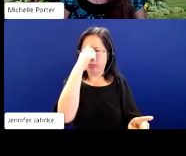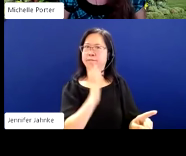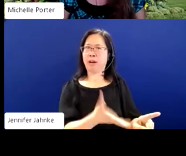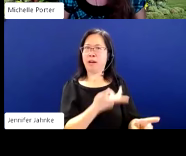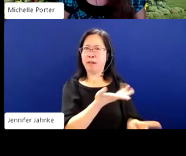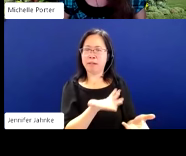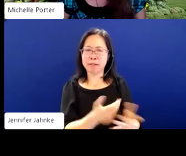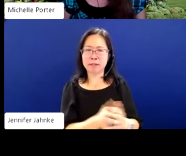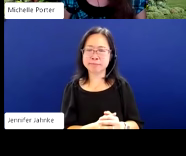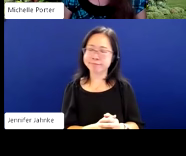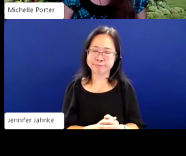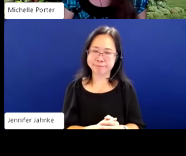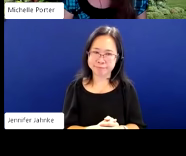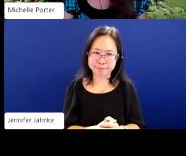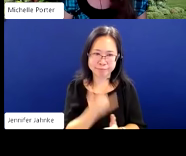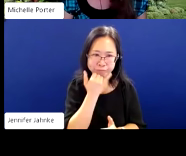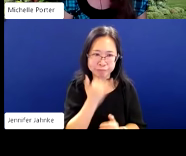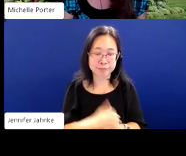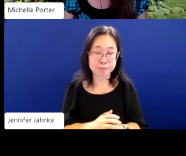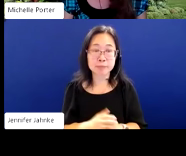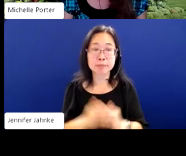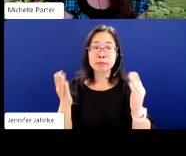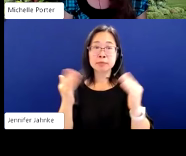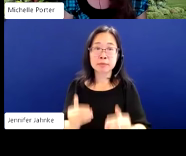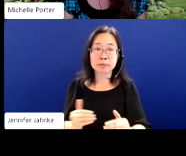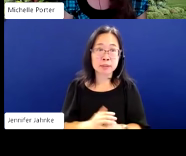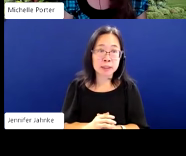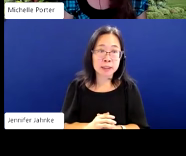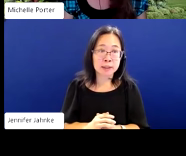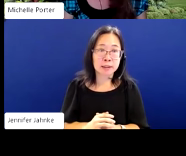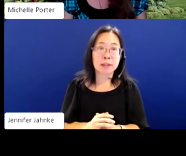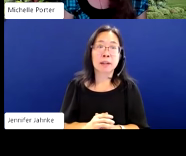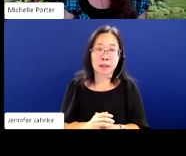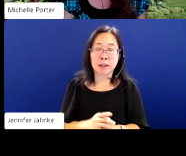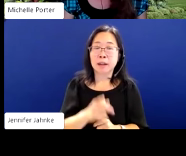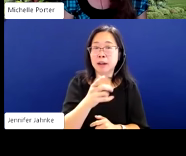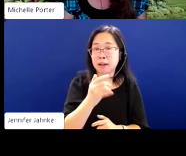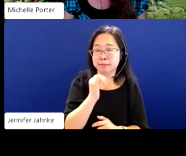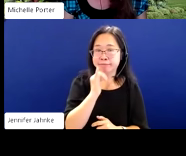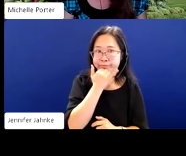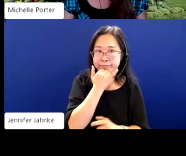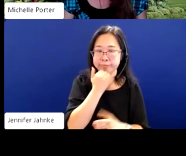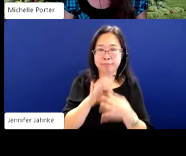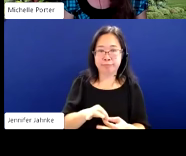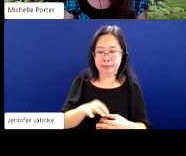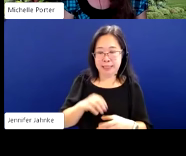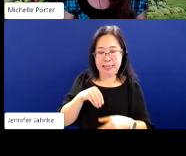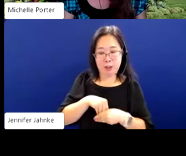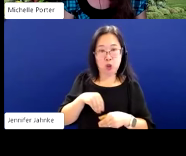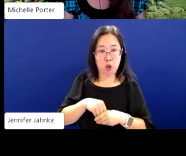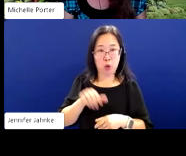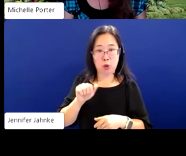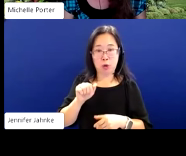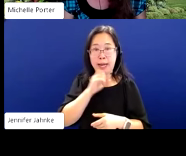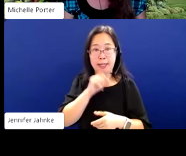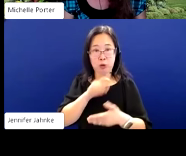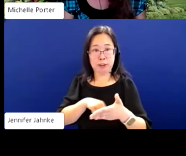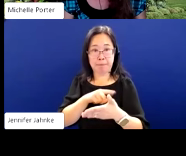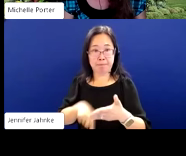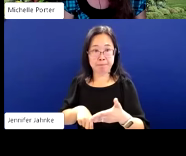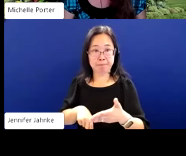And the consequences of internalized ageism are also pretty negative. So what we can see is that